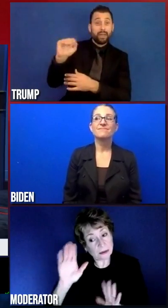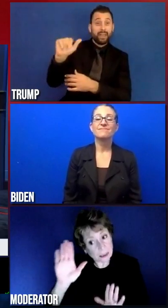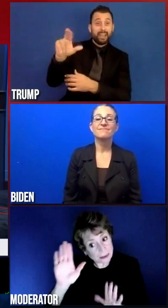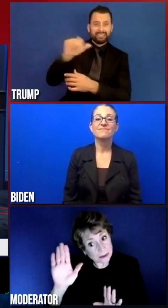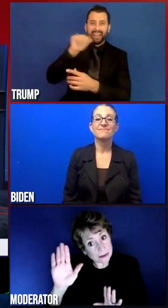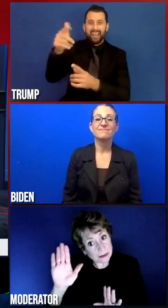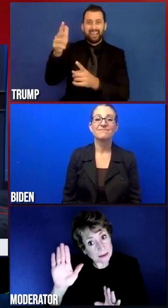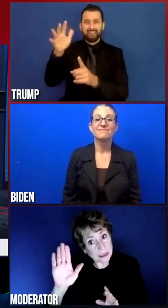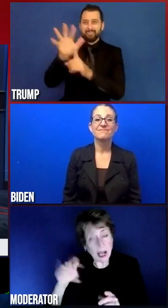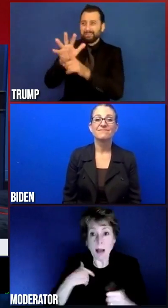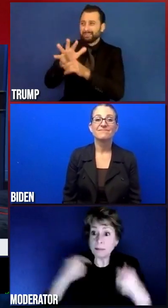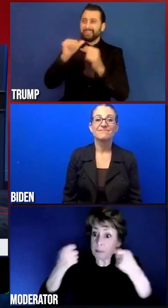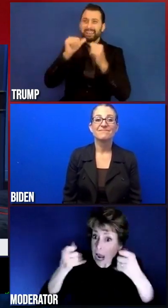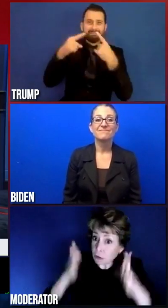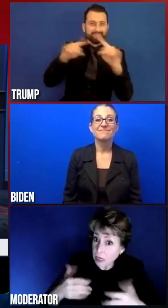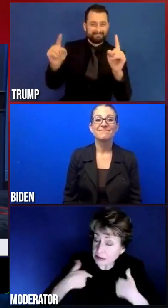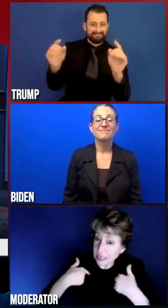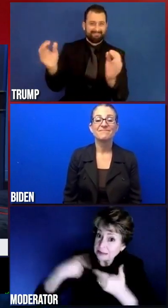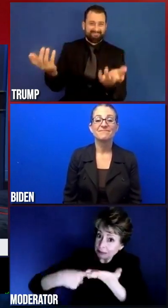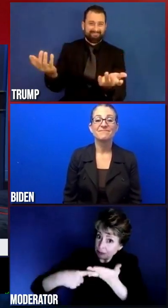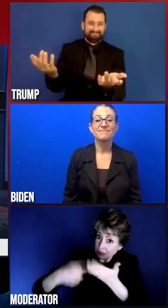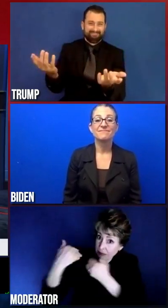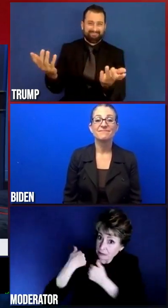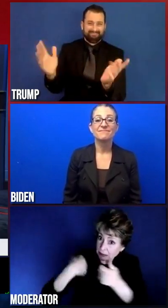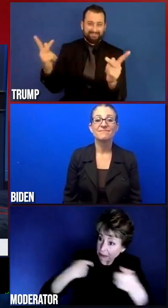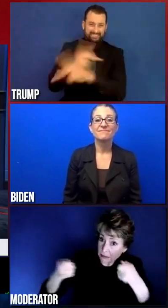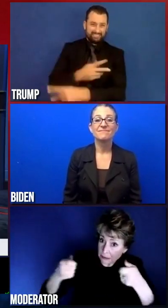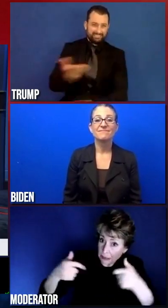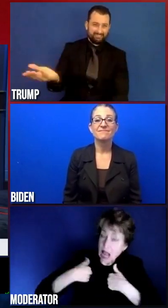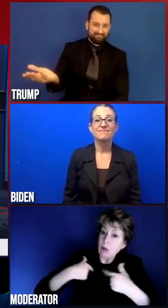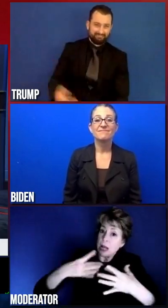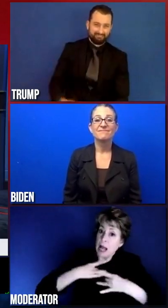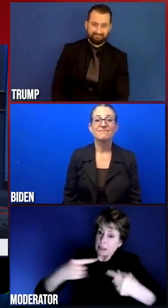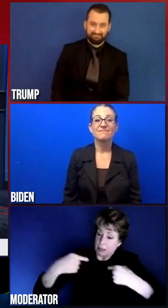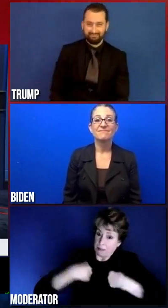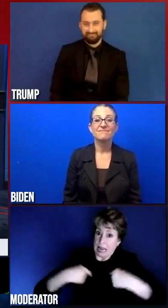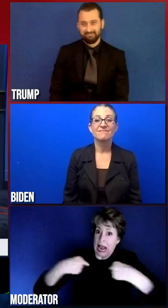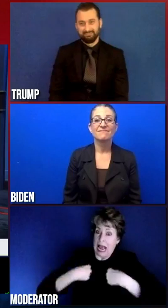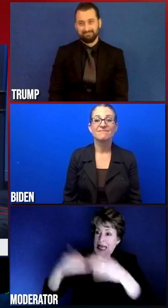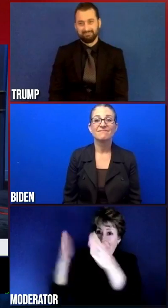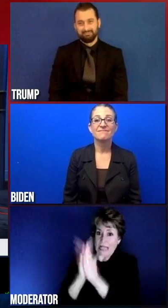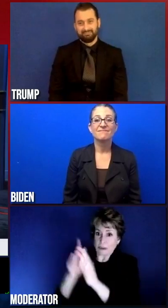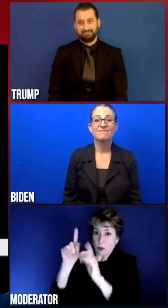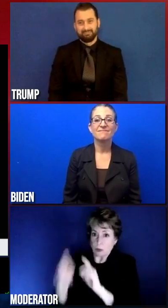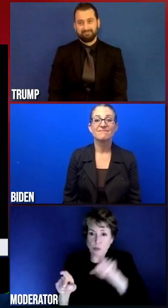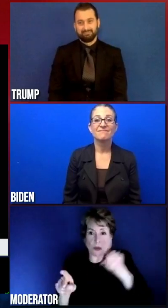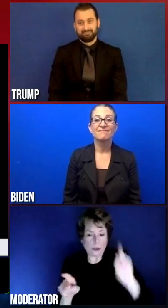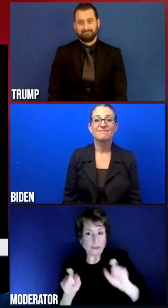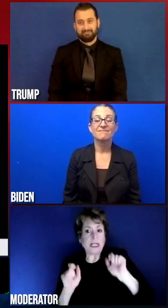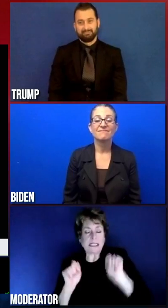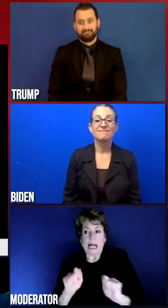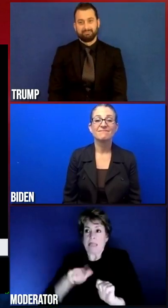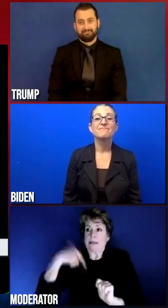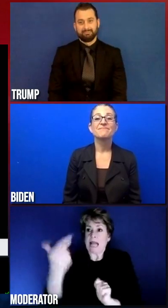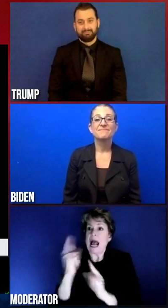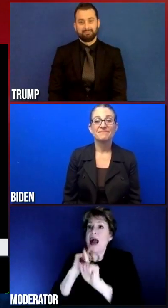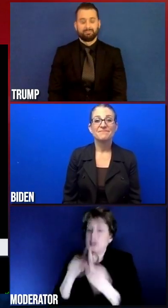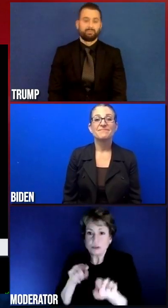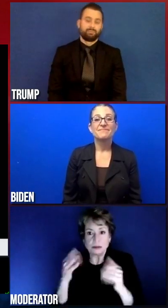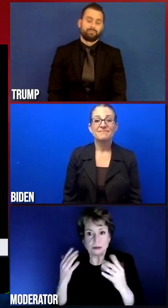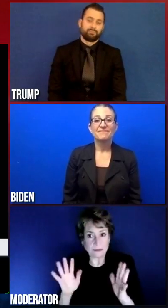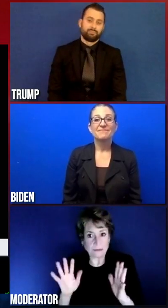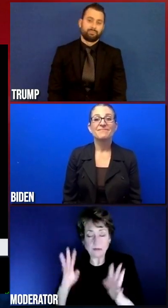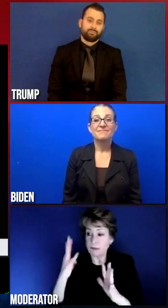debate, and I would like you to let me ask my question, and then you can answer your Go ahead. question. You, in the course of these 4 years, have never come up with